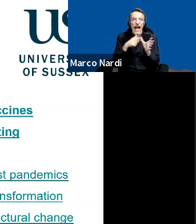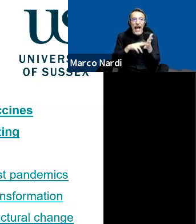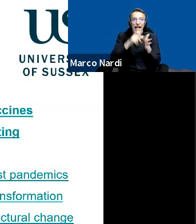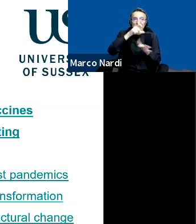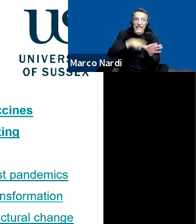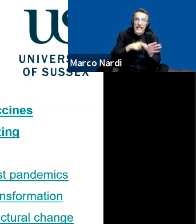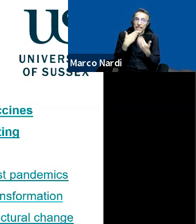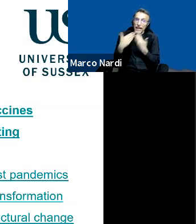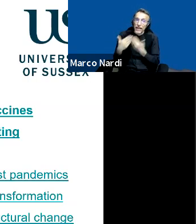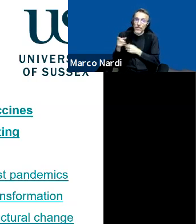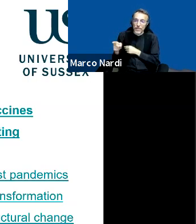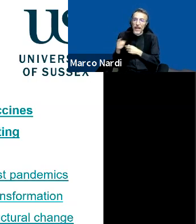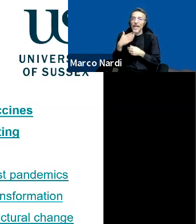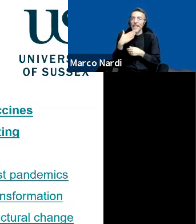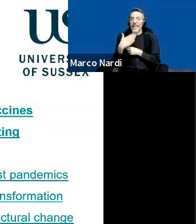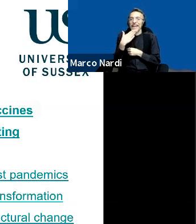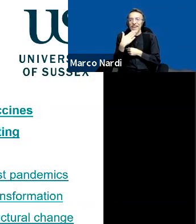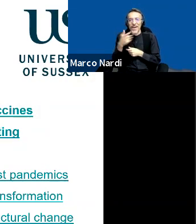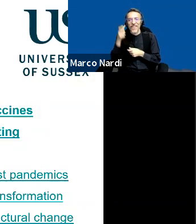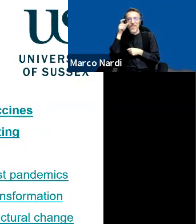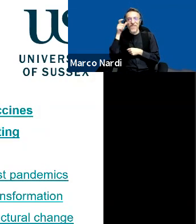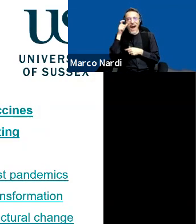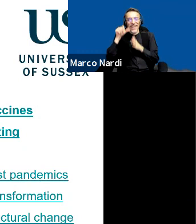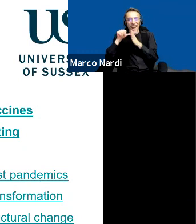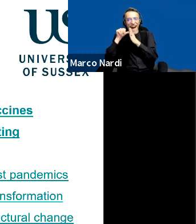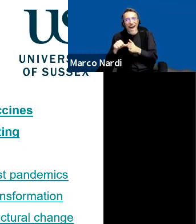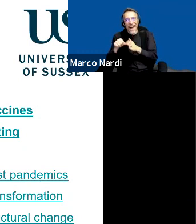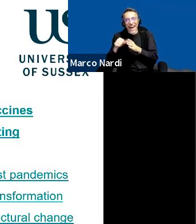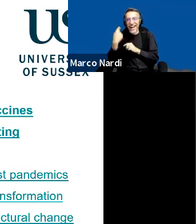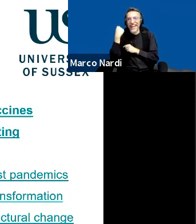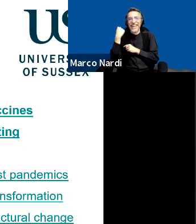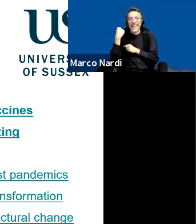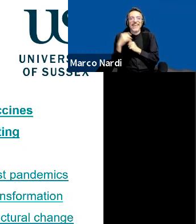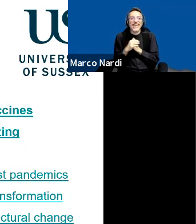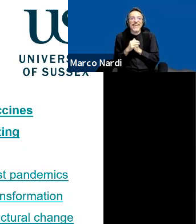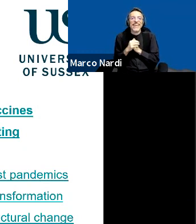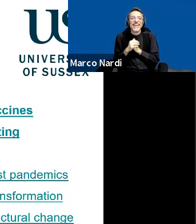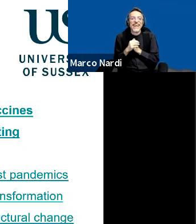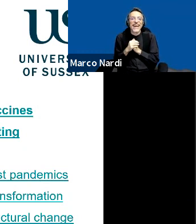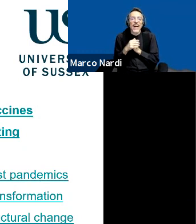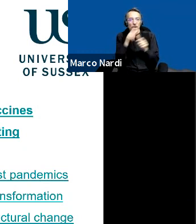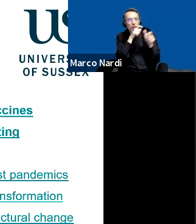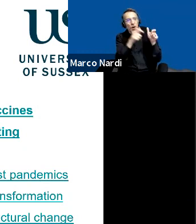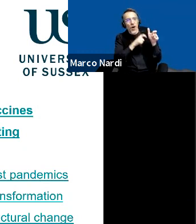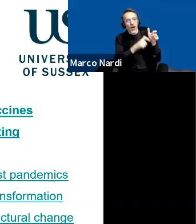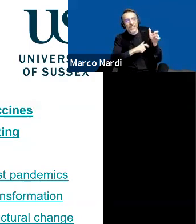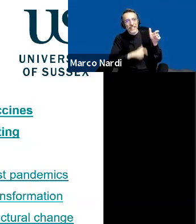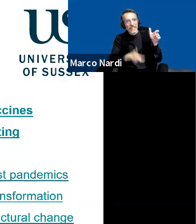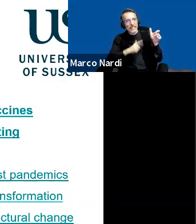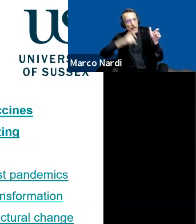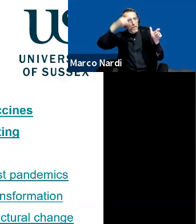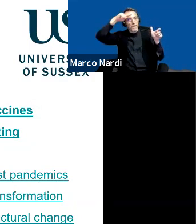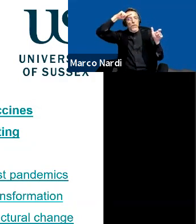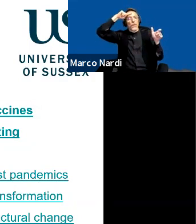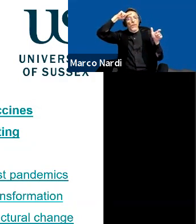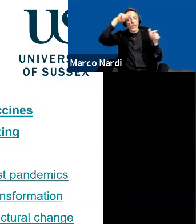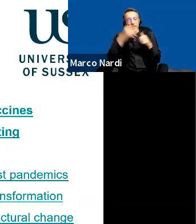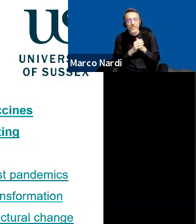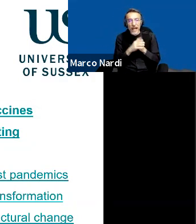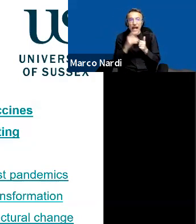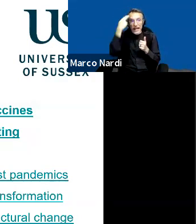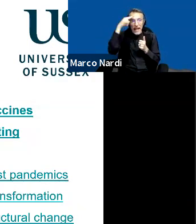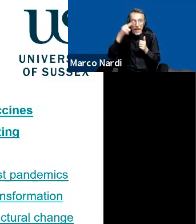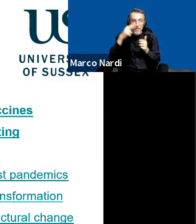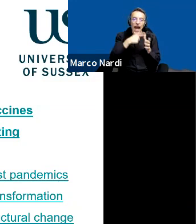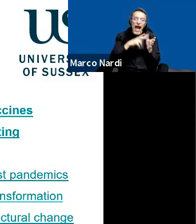and thanks, Marco, for the hard act to follow there with those words still reverberating in my head. So my name's Andy Sterling.